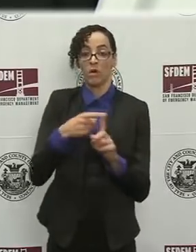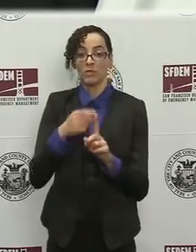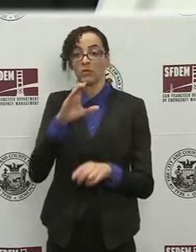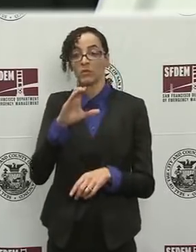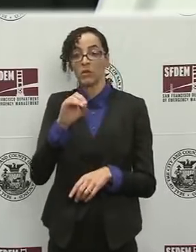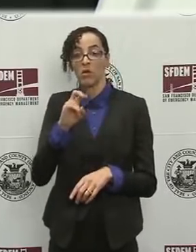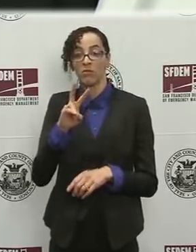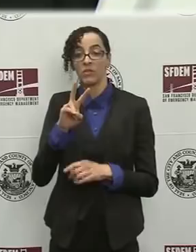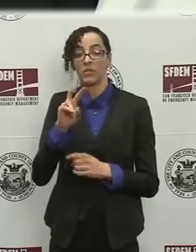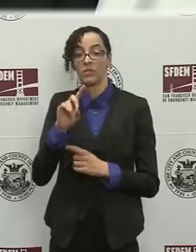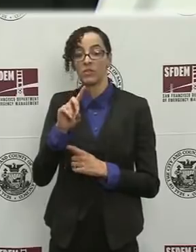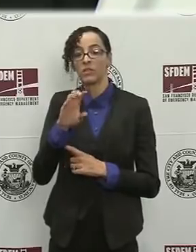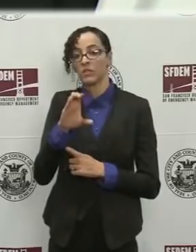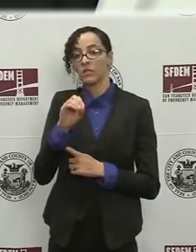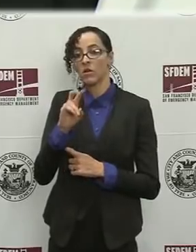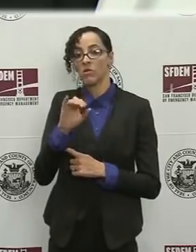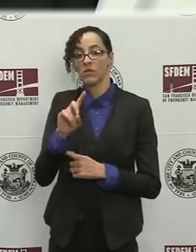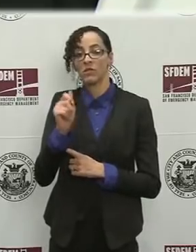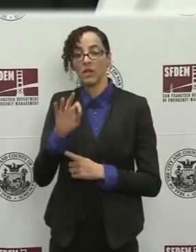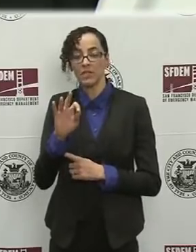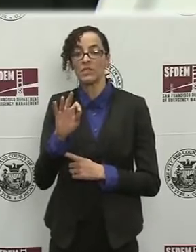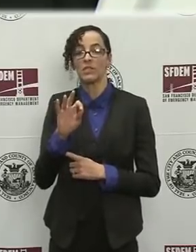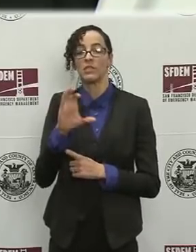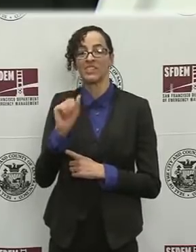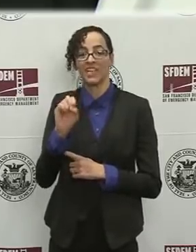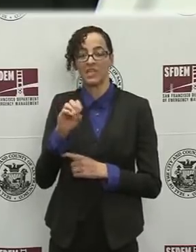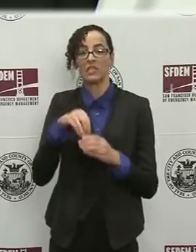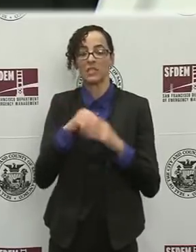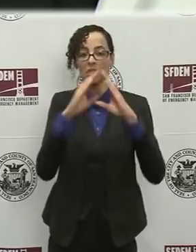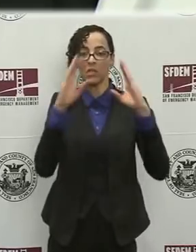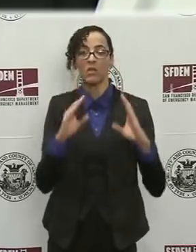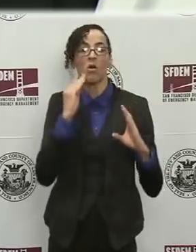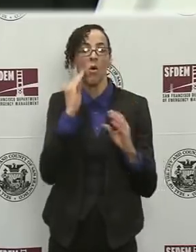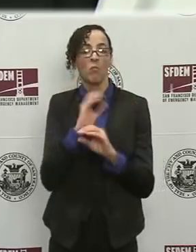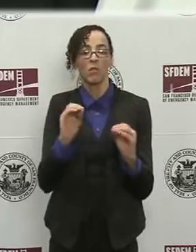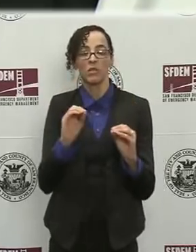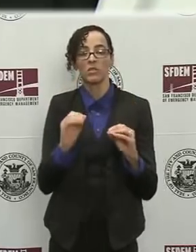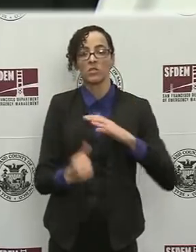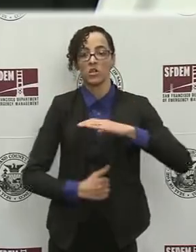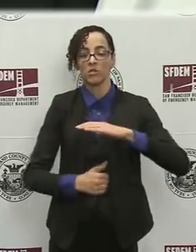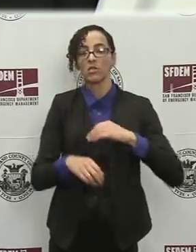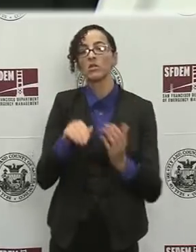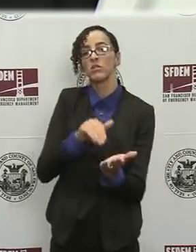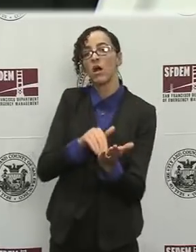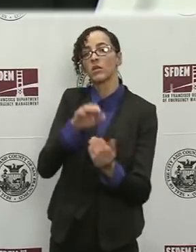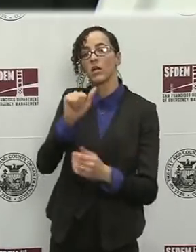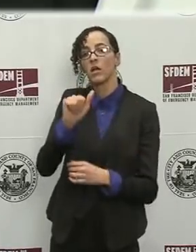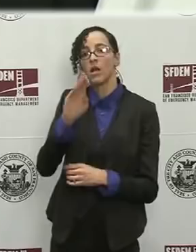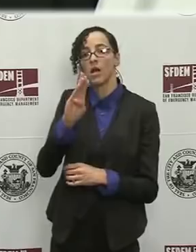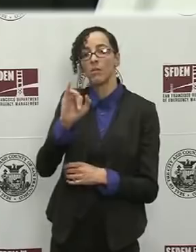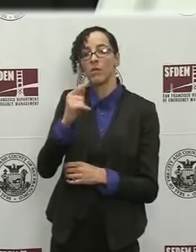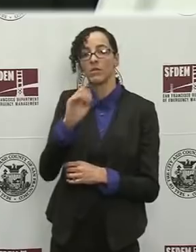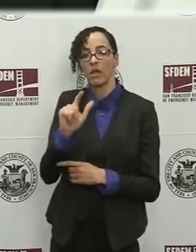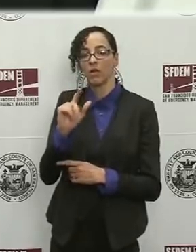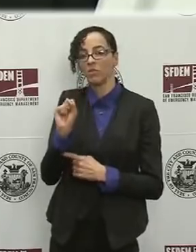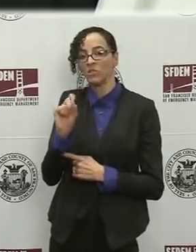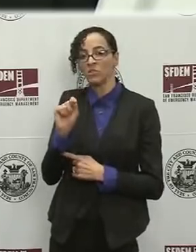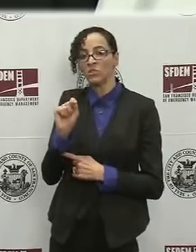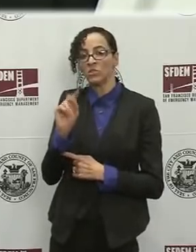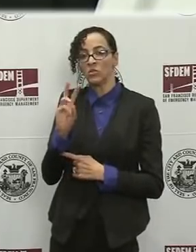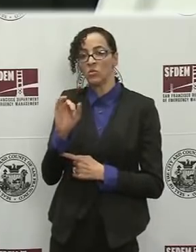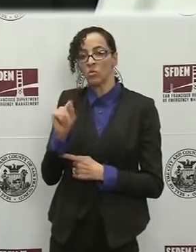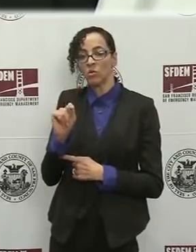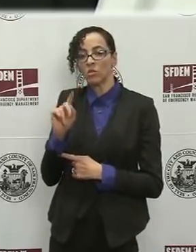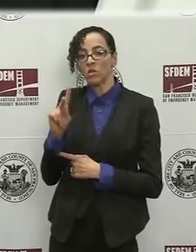shelters. And Abigail Stewart-Kahn from the Department of Homelessness and Supportive Housing will discuss that in more